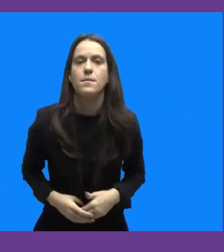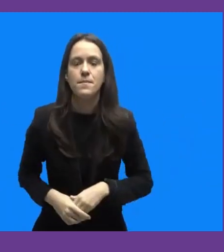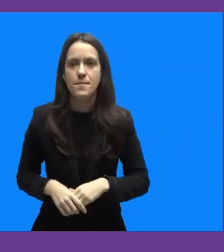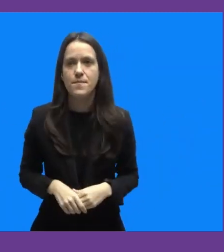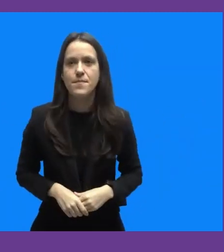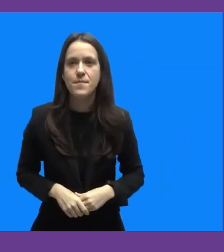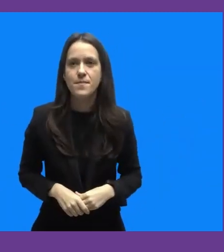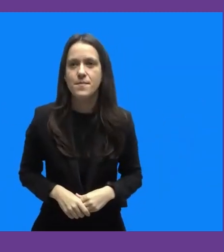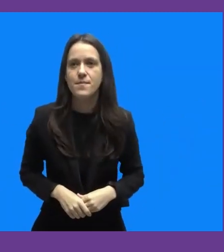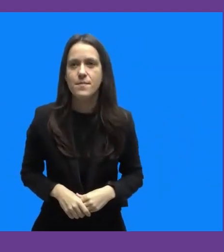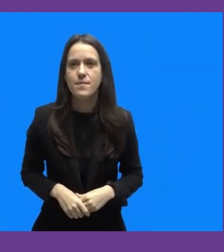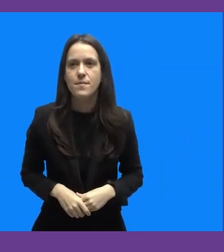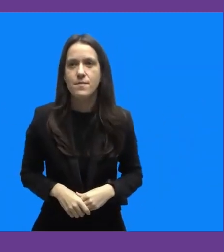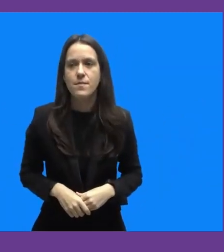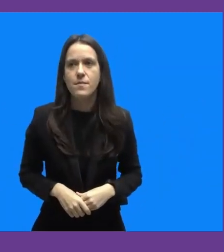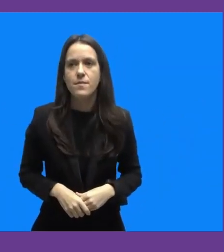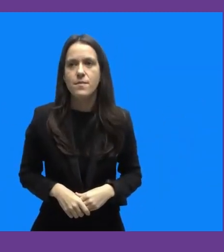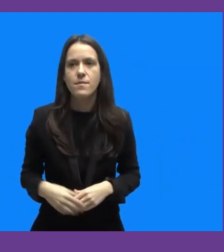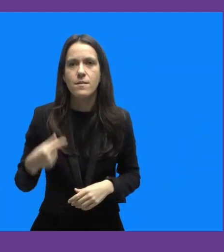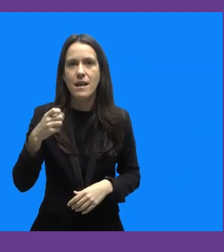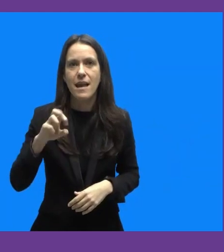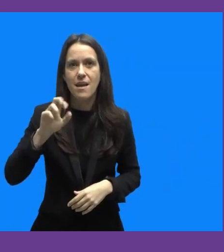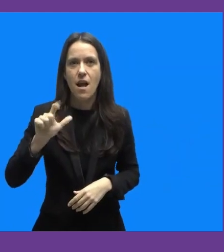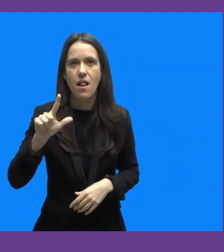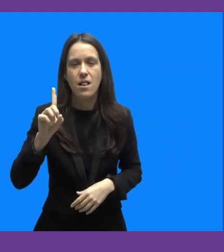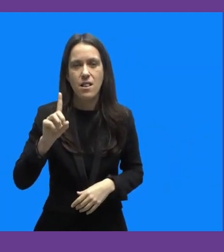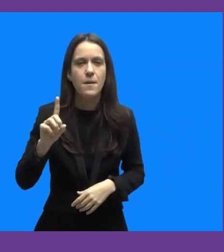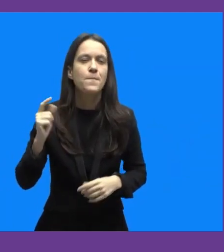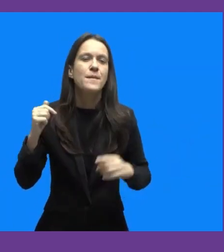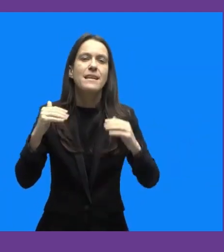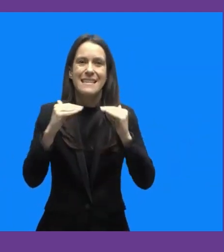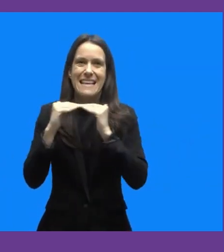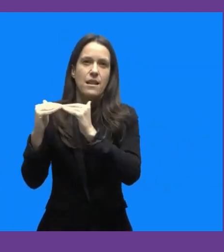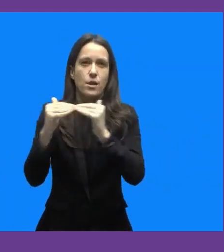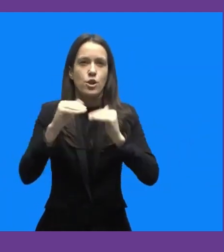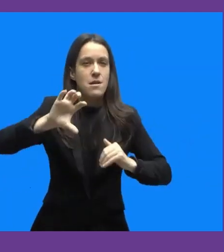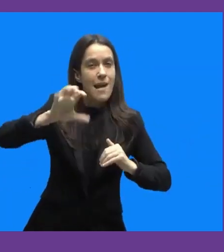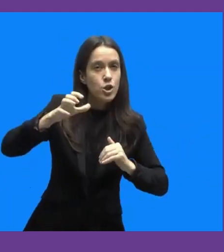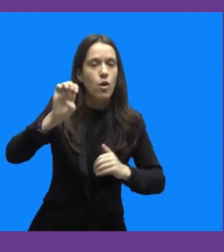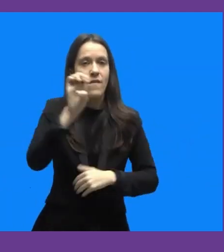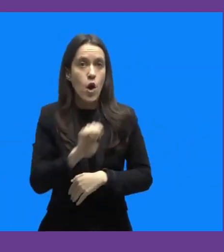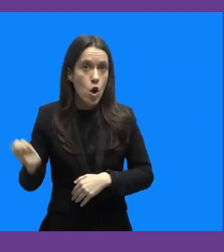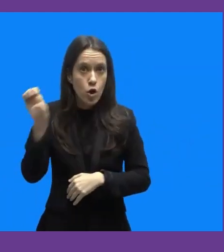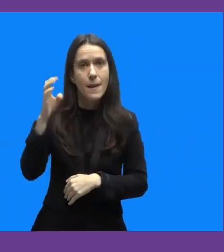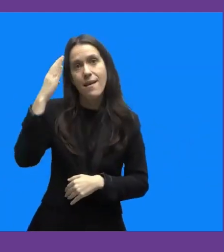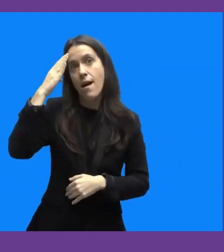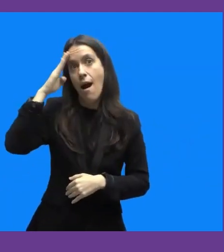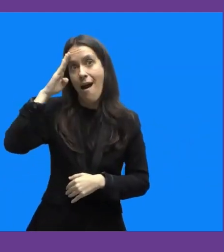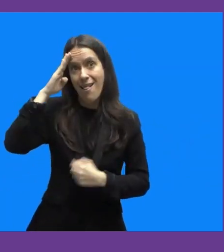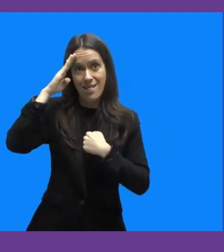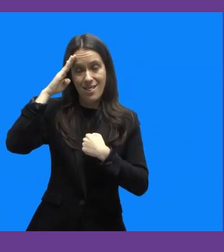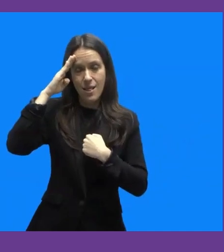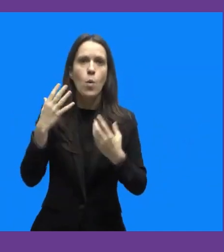Just on standards at national and European level. In Ireland, all our committees, we